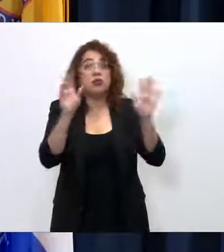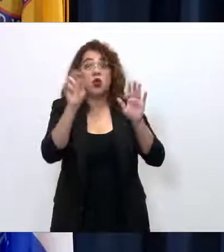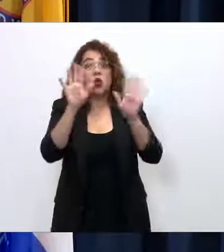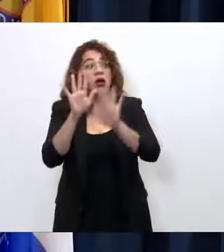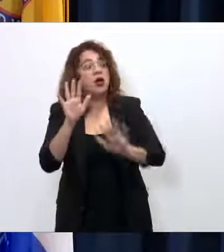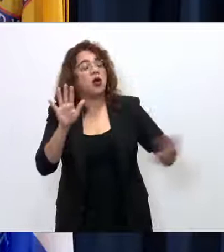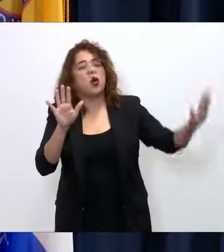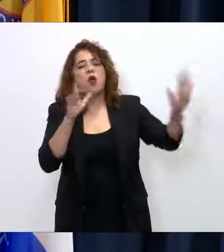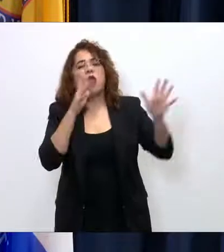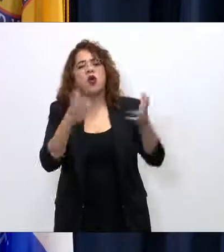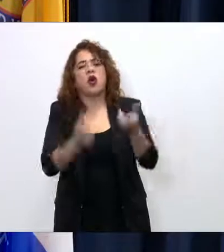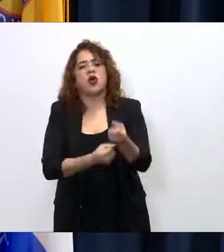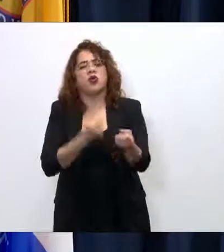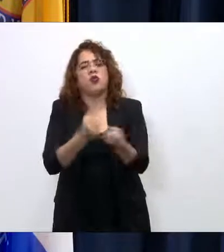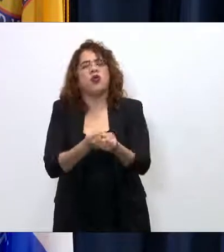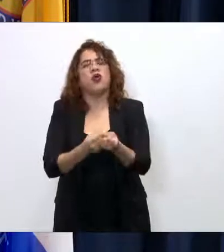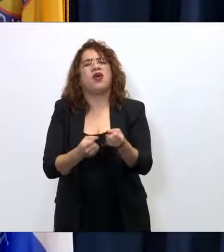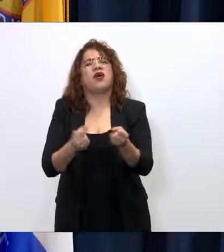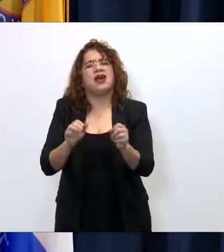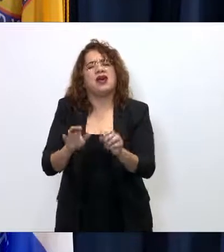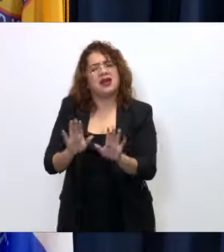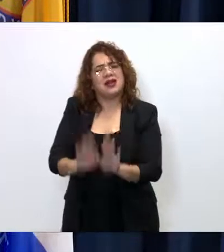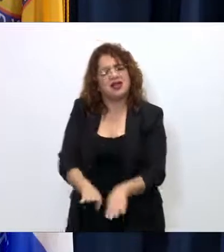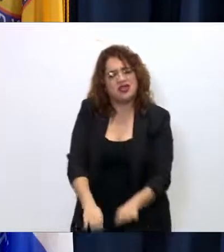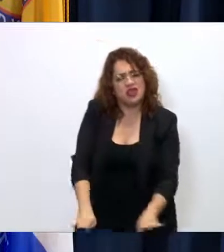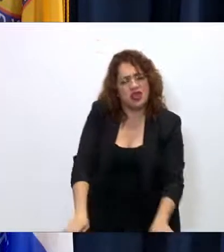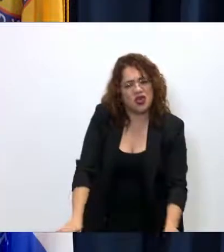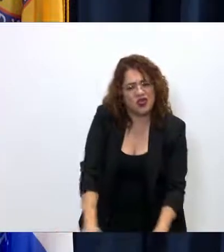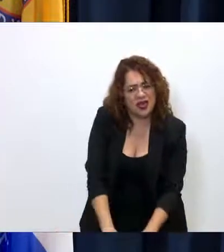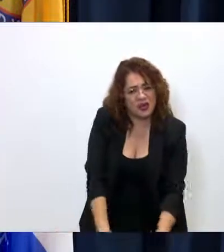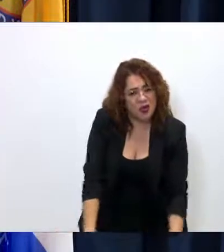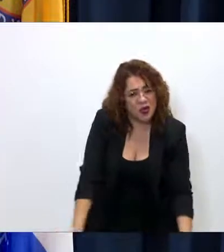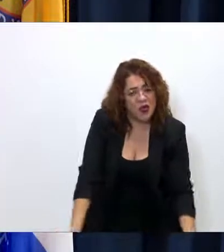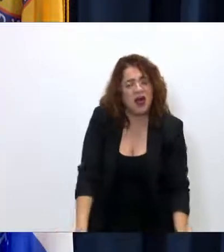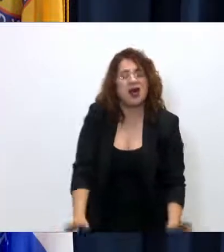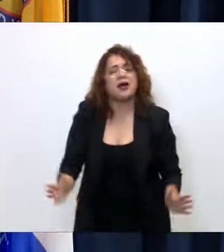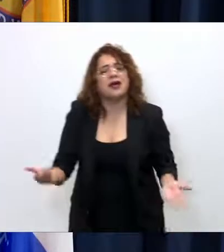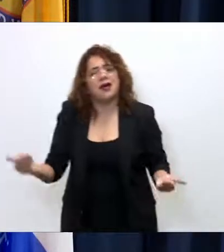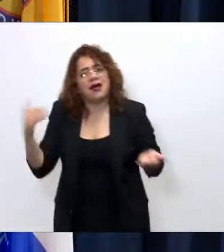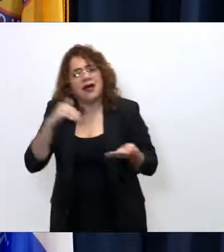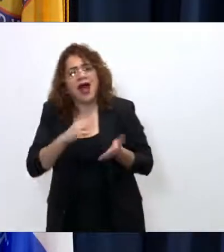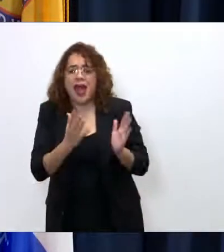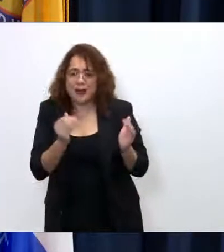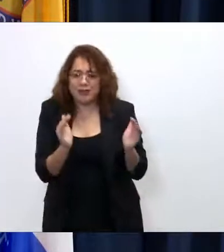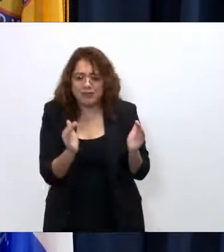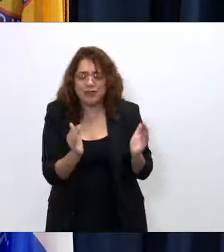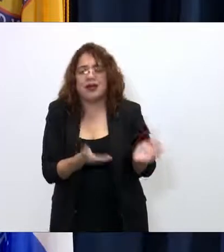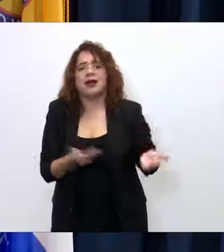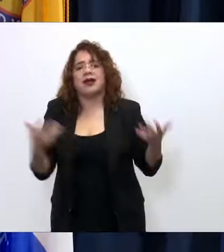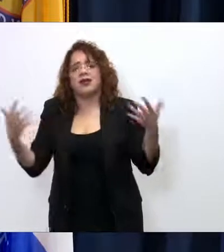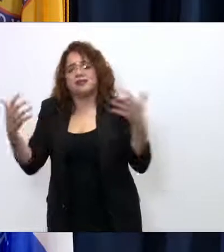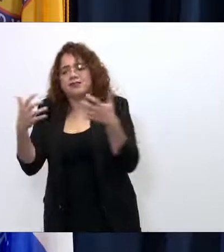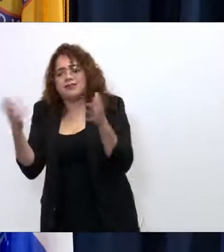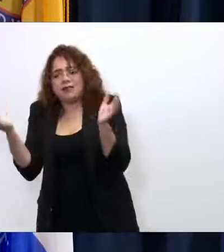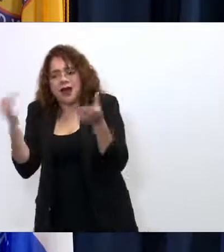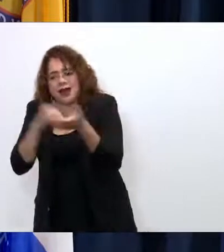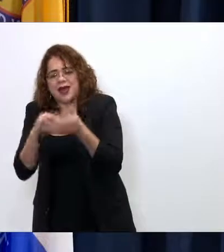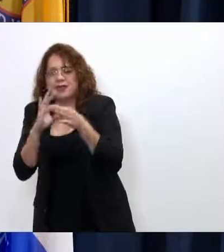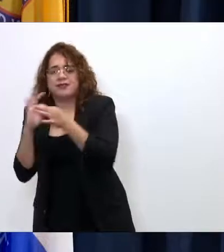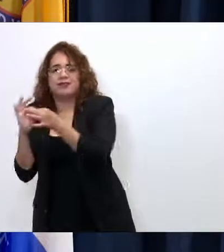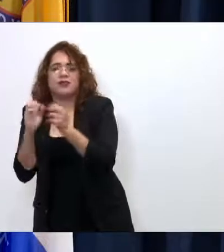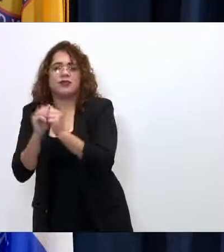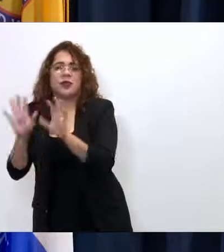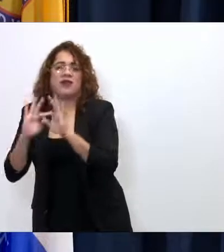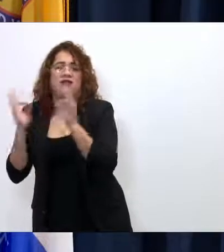a complex and challenging time. As a city, we know that we have a long history